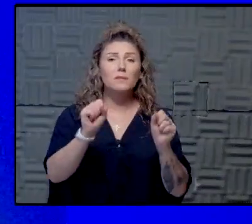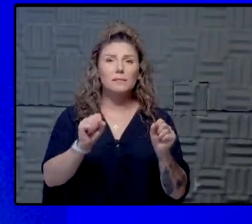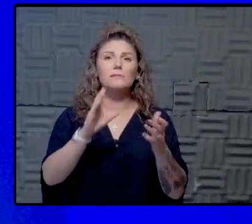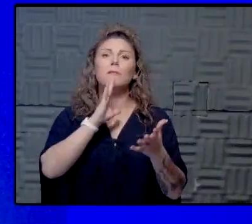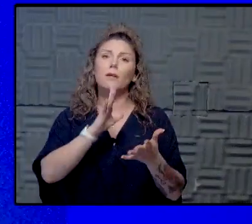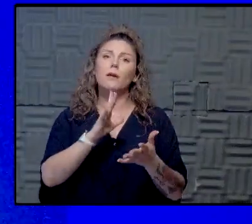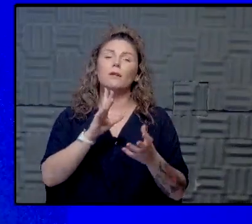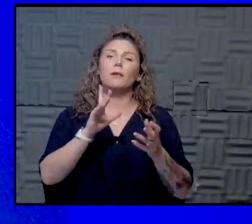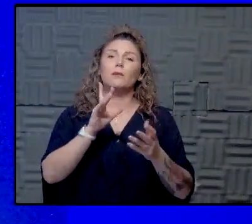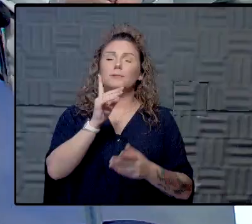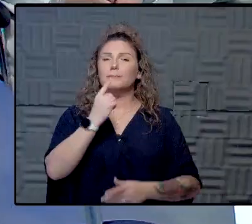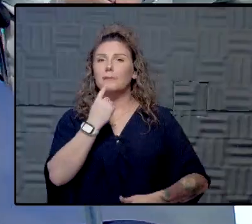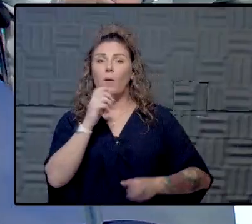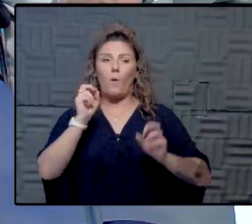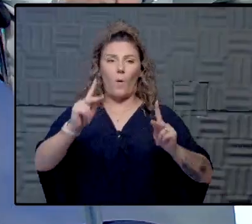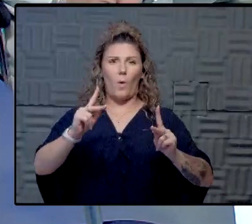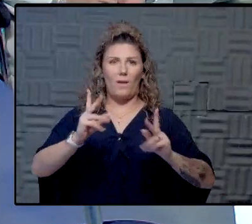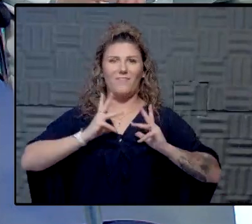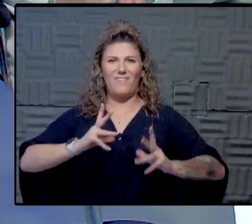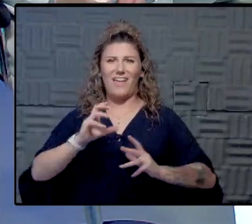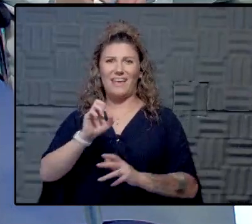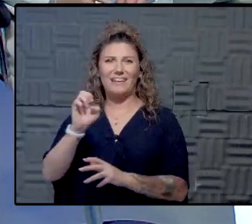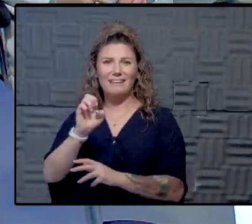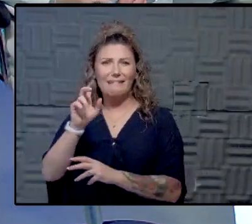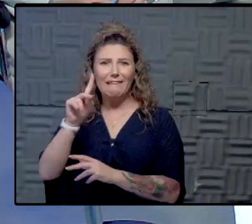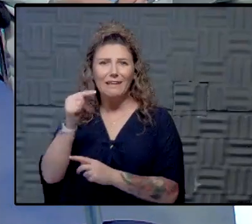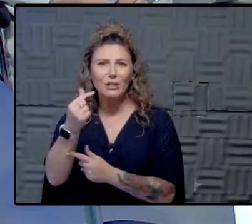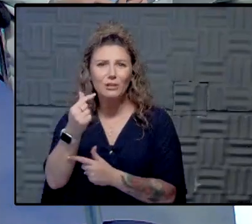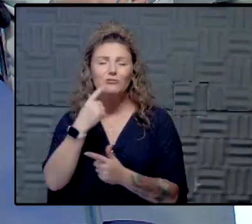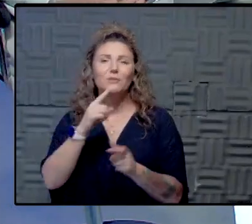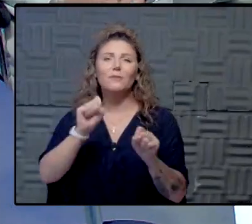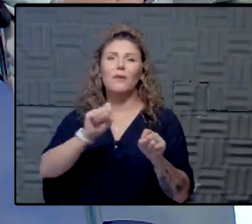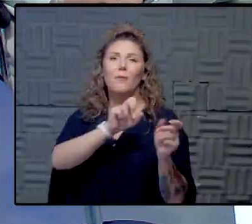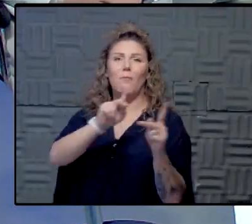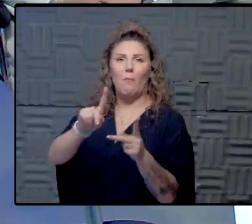those activities as well. Anything to add?